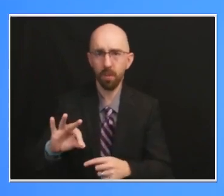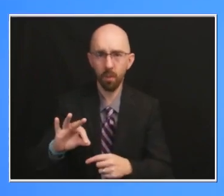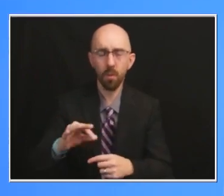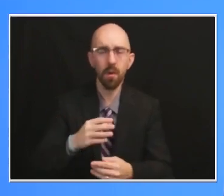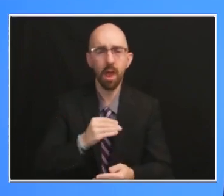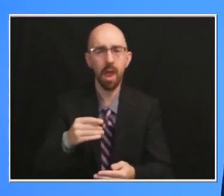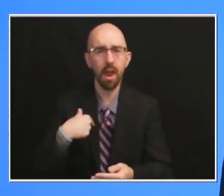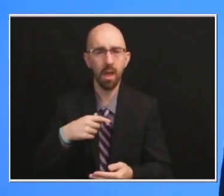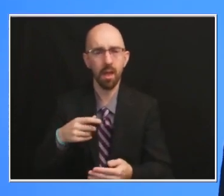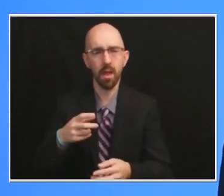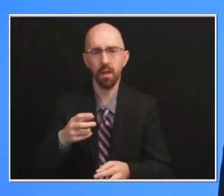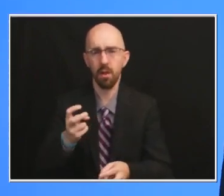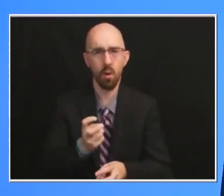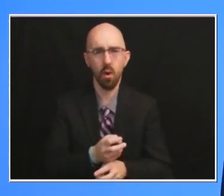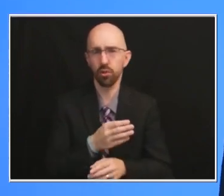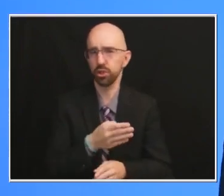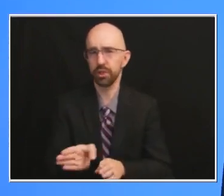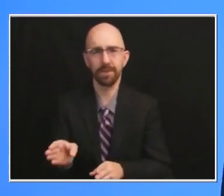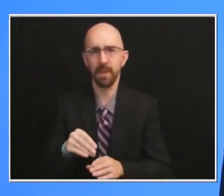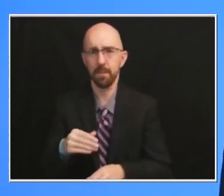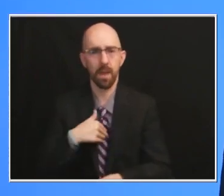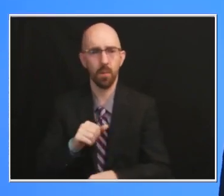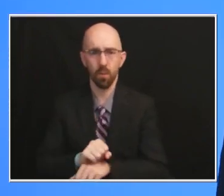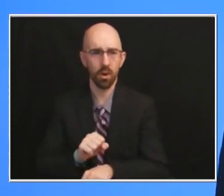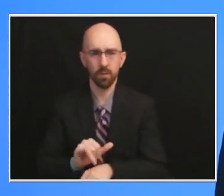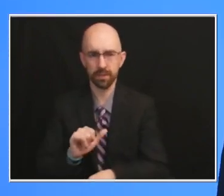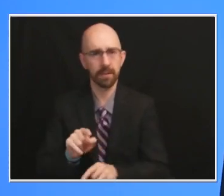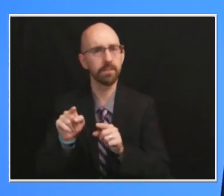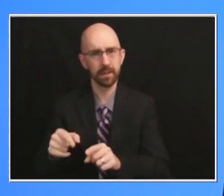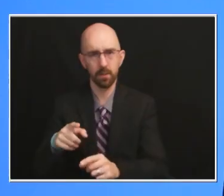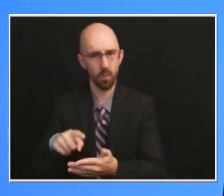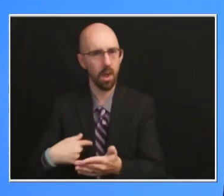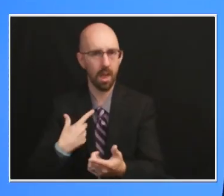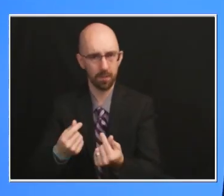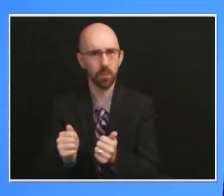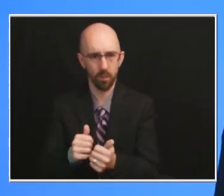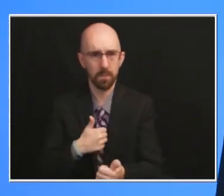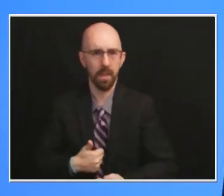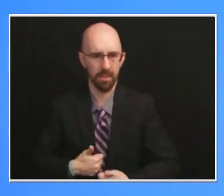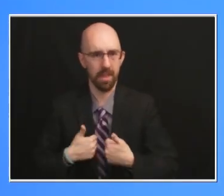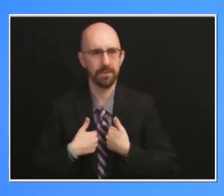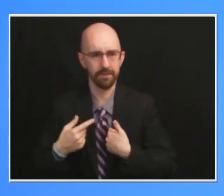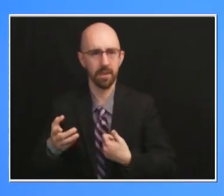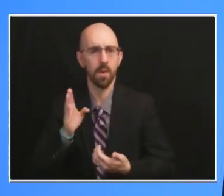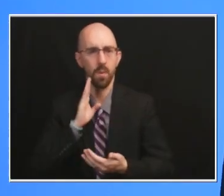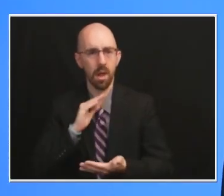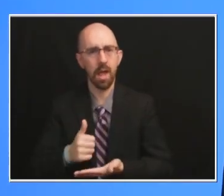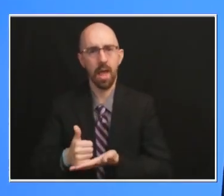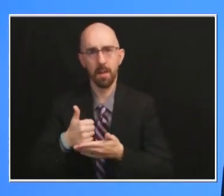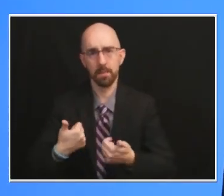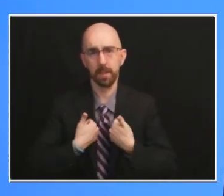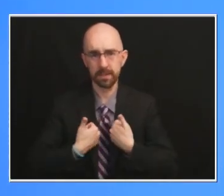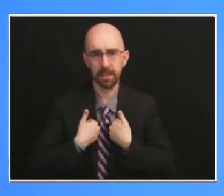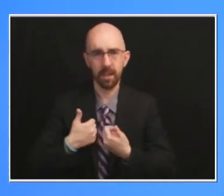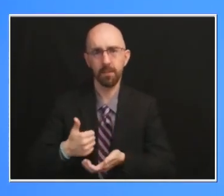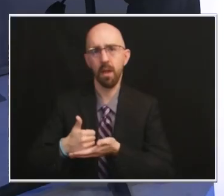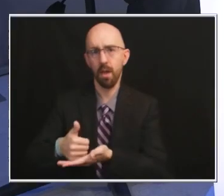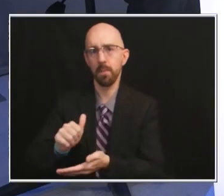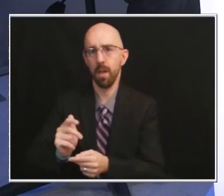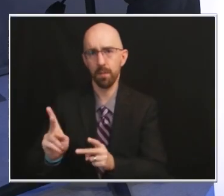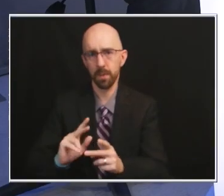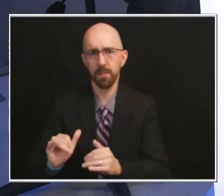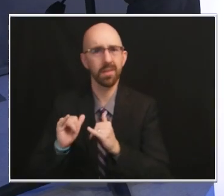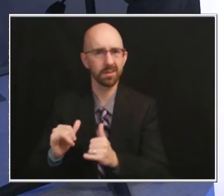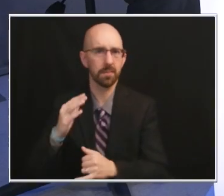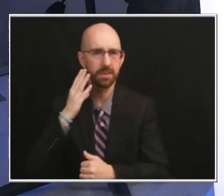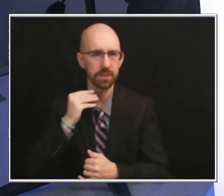right turn in my trajectory and was like, this is what I'm gonna do with my life. I'm gonna help myself, and I'm gonna help other people like me. That